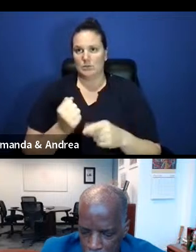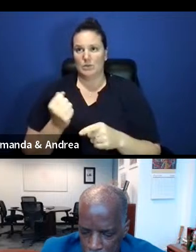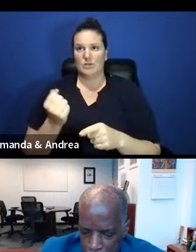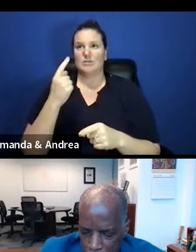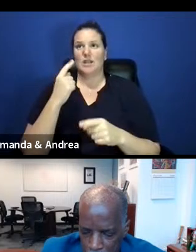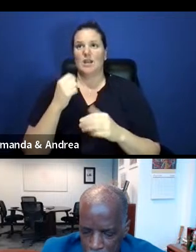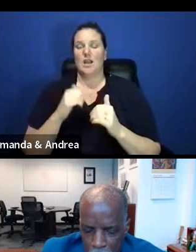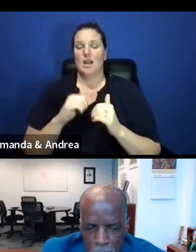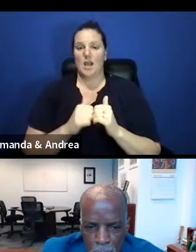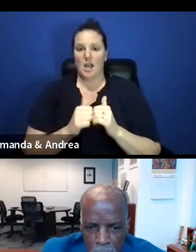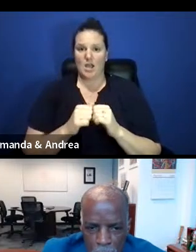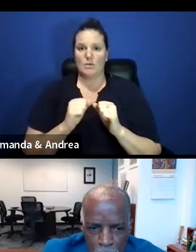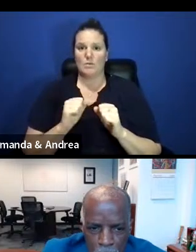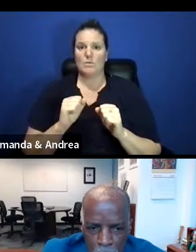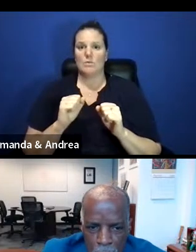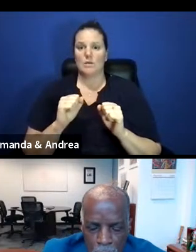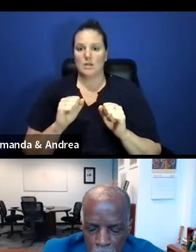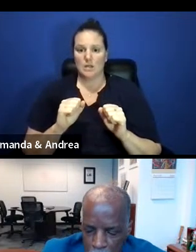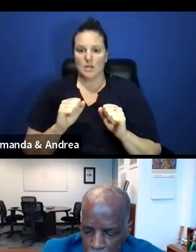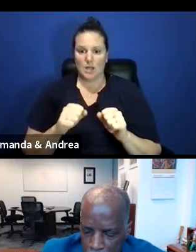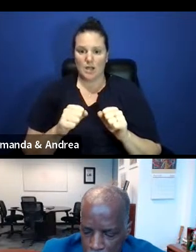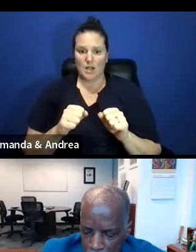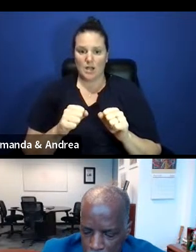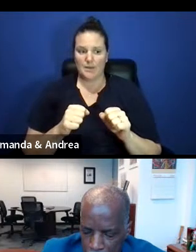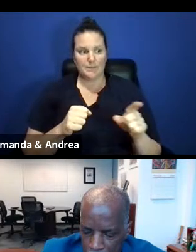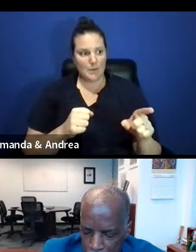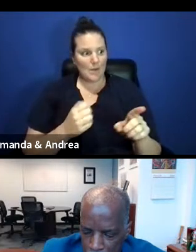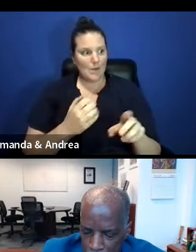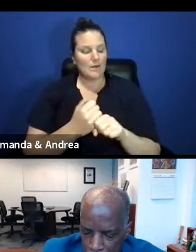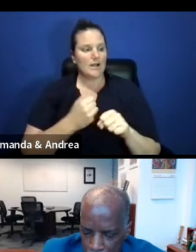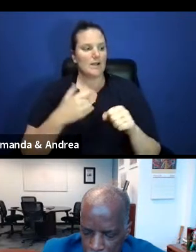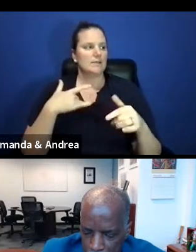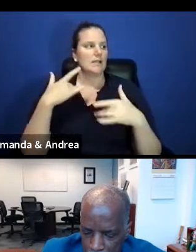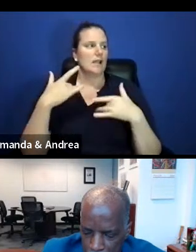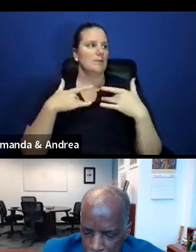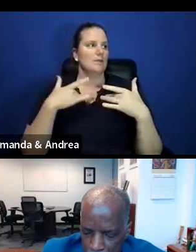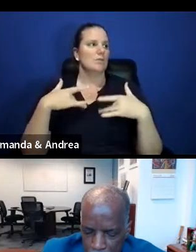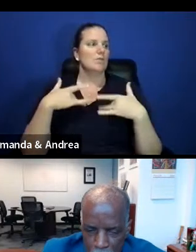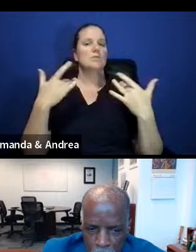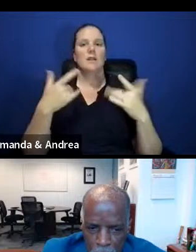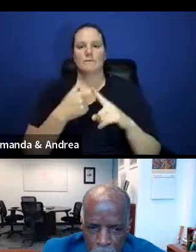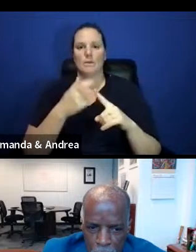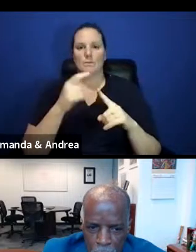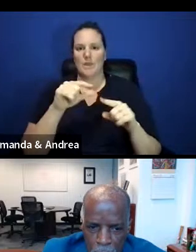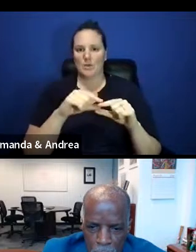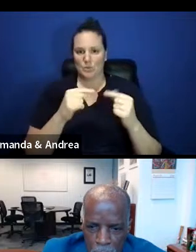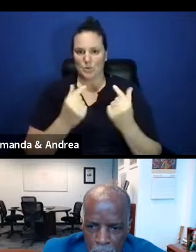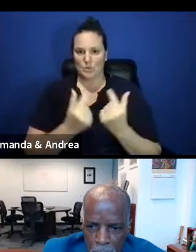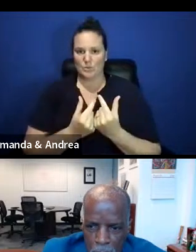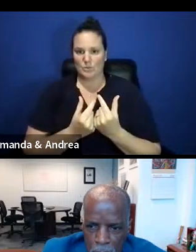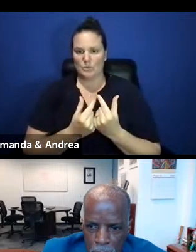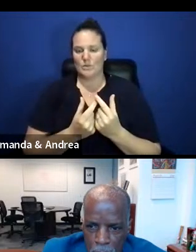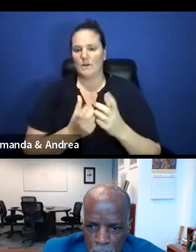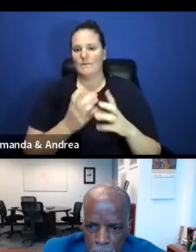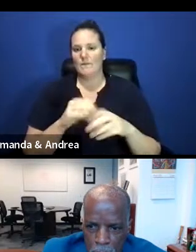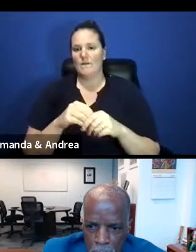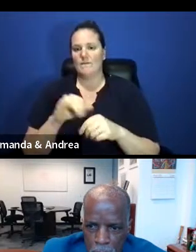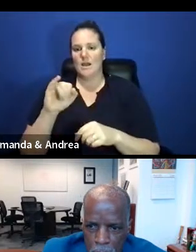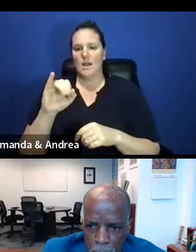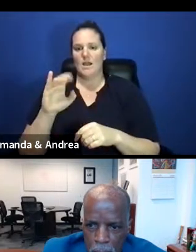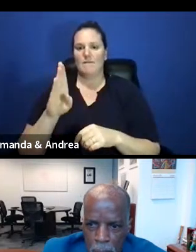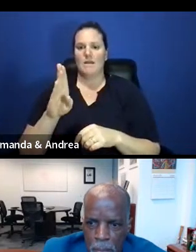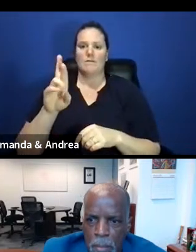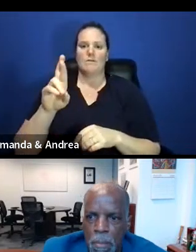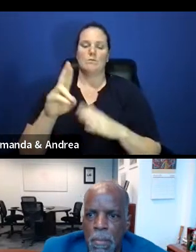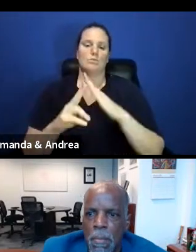can grab the excitement and enthusiasm from those groups and have them part of Interstate Bridge Replacement program is